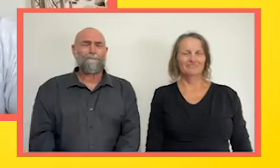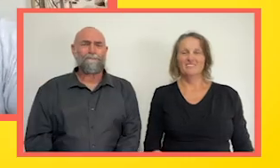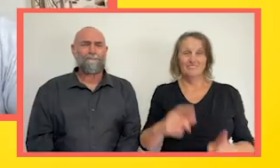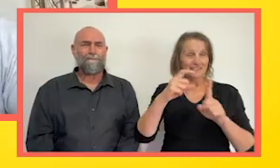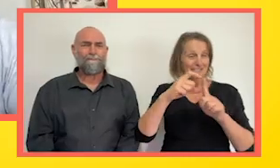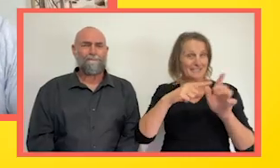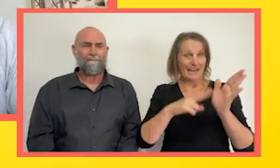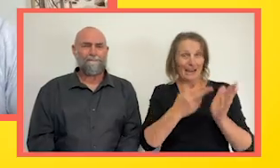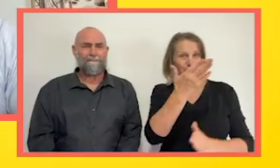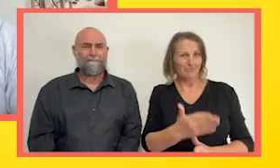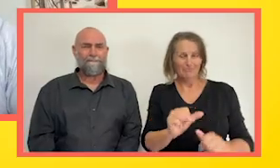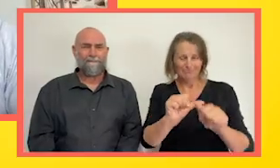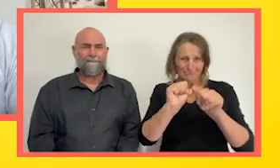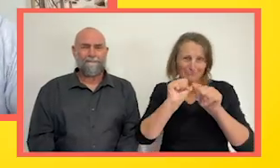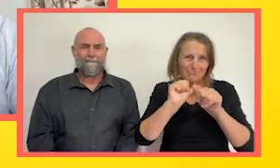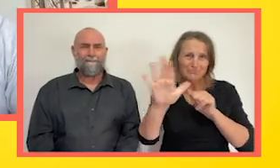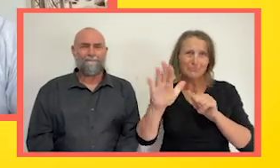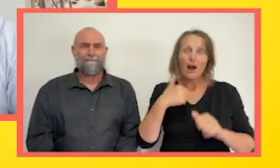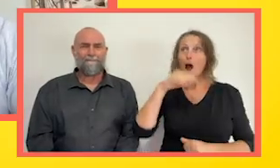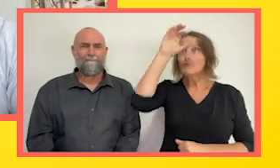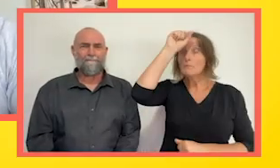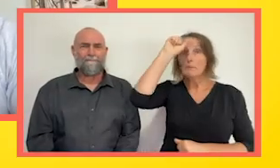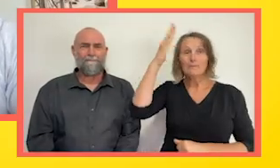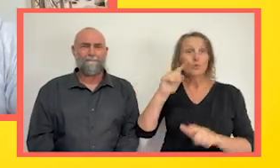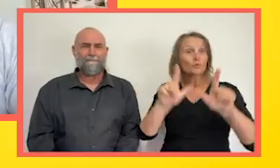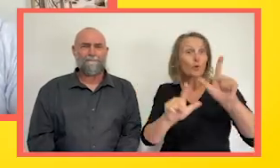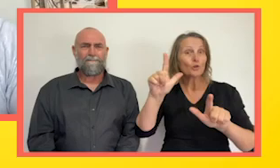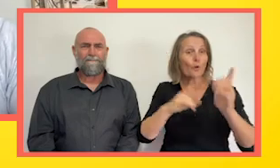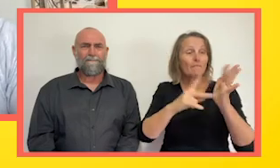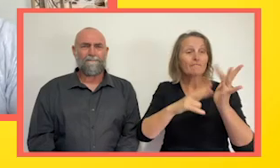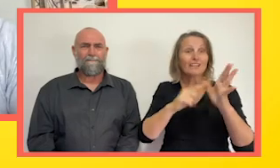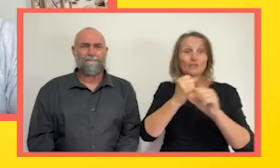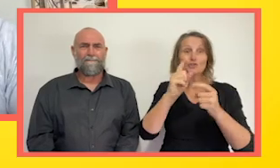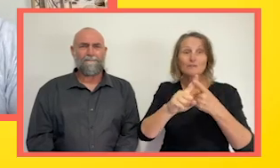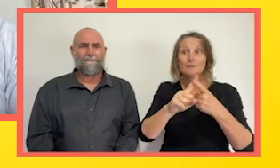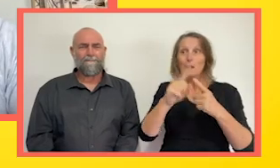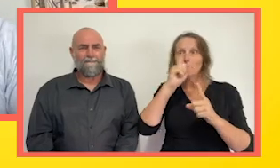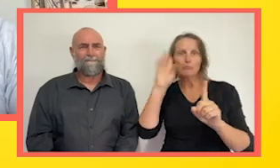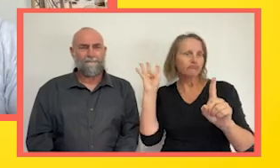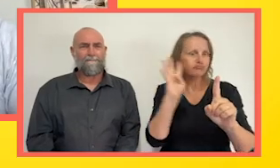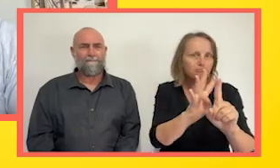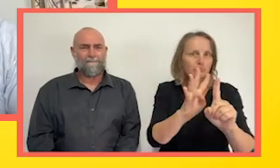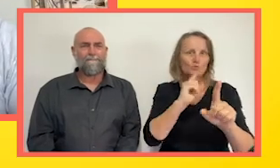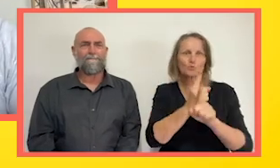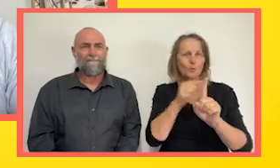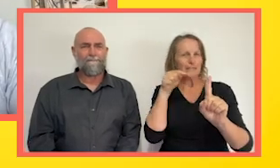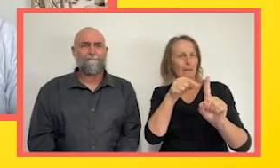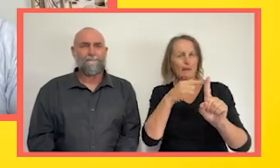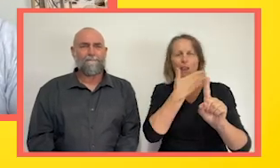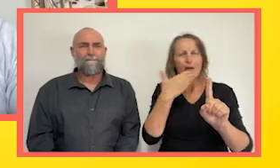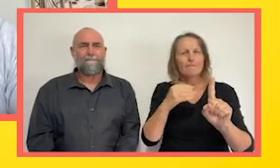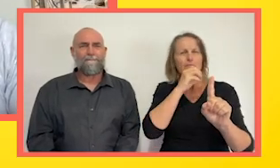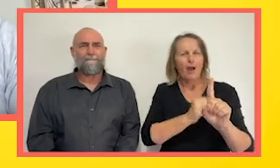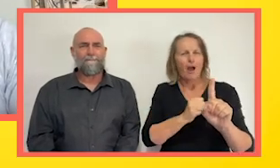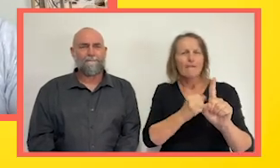absolute legend. A legend around, like I remember in Tokyo at the Village, and just everyone wanted to talk to him. He's just such a caring guy and just